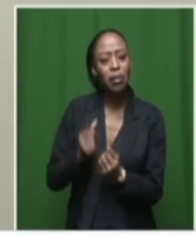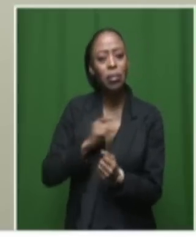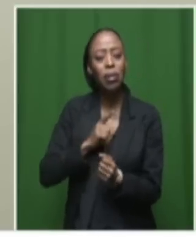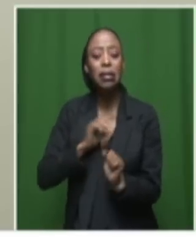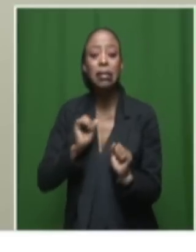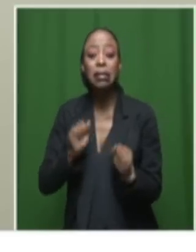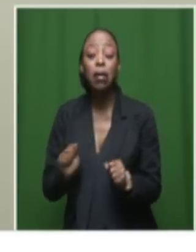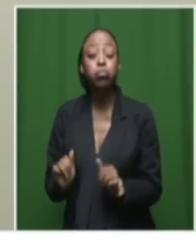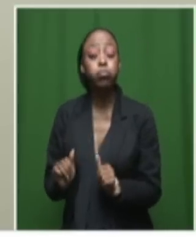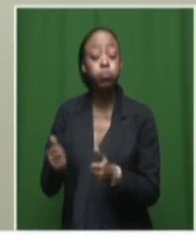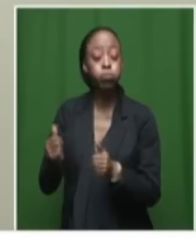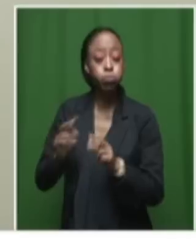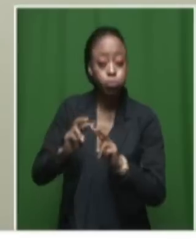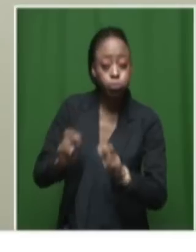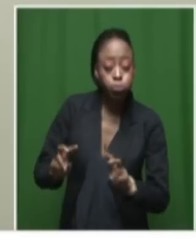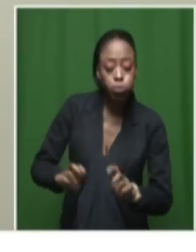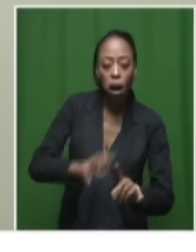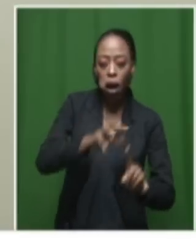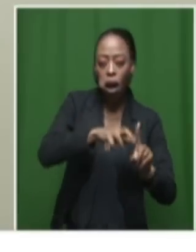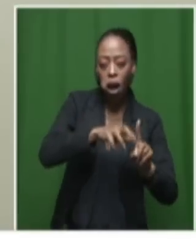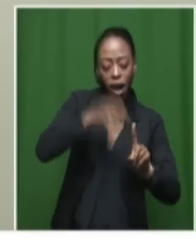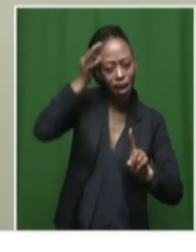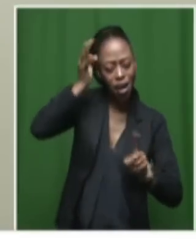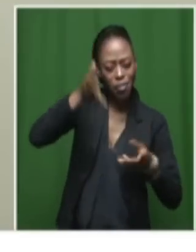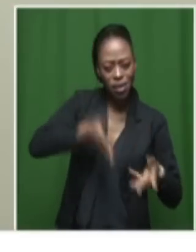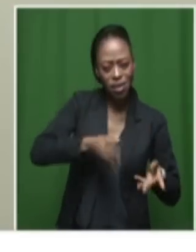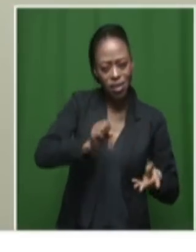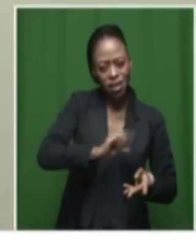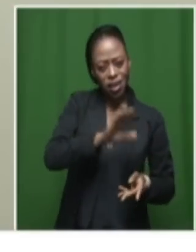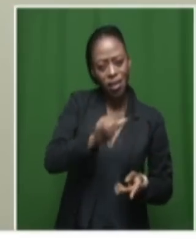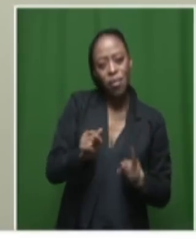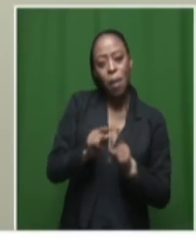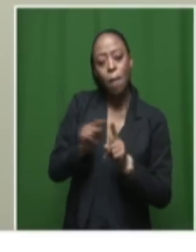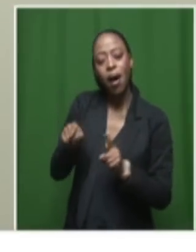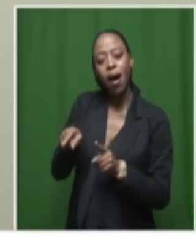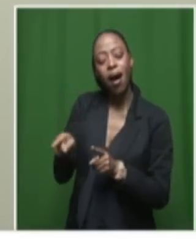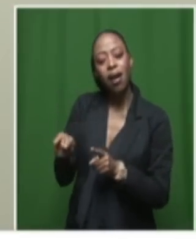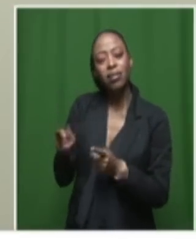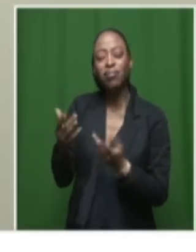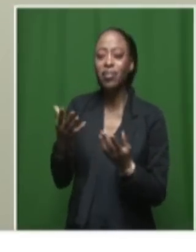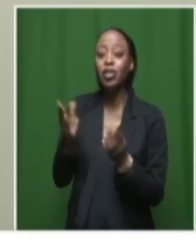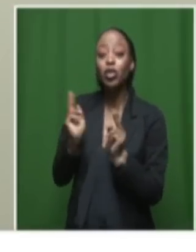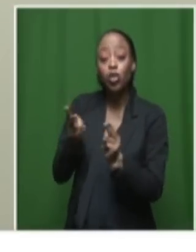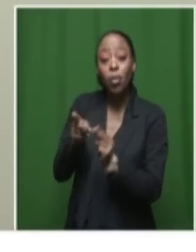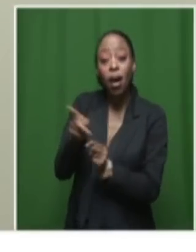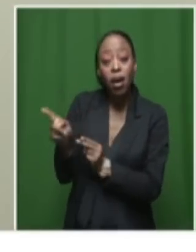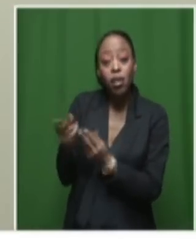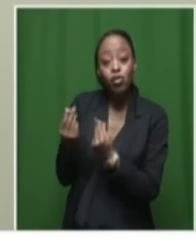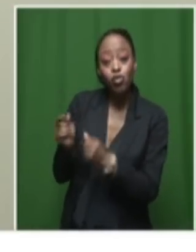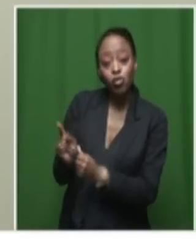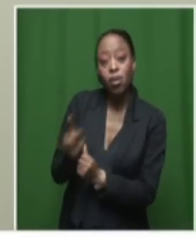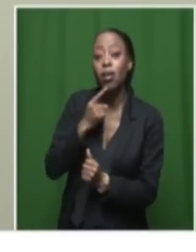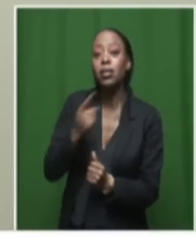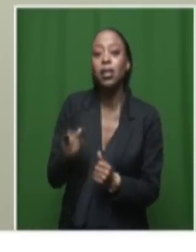at investigating things like state capture here, there's also a tendency for them to argue that,